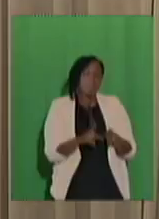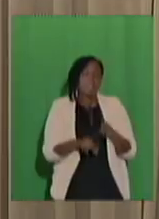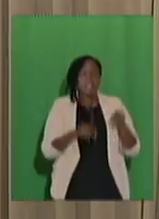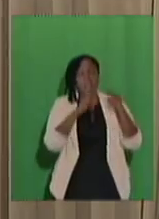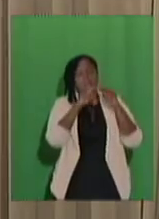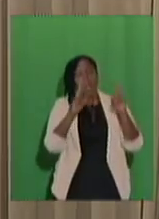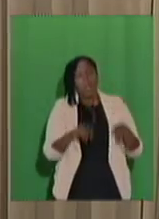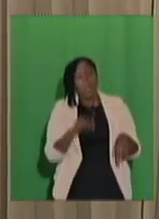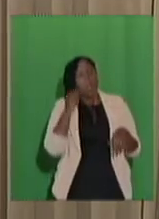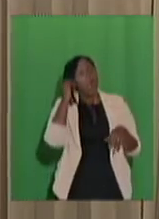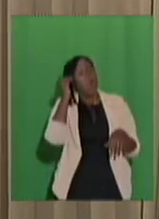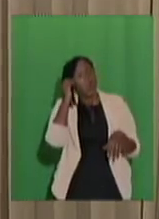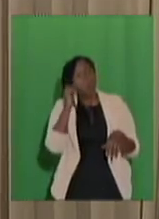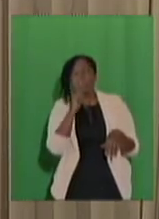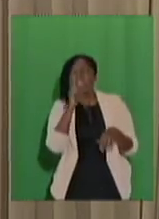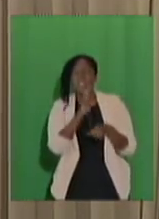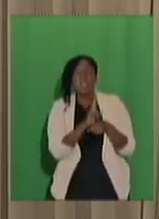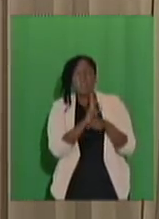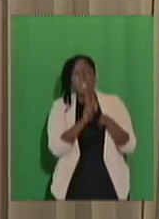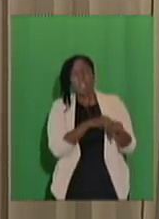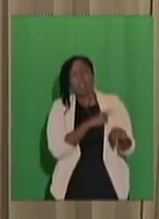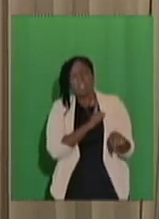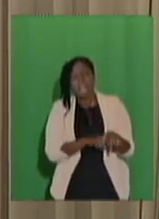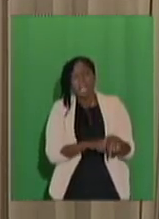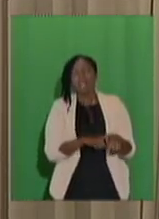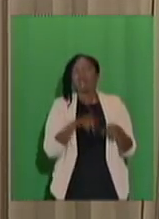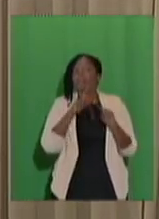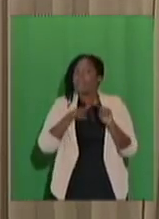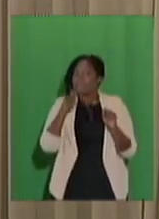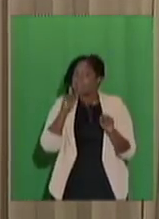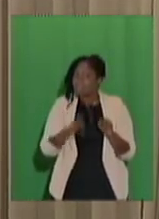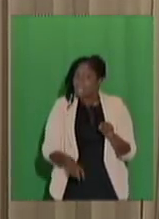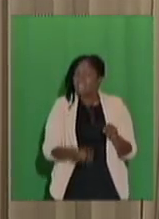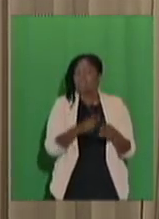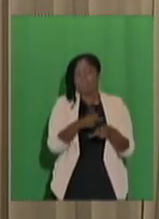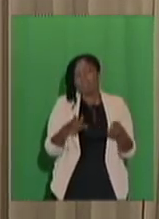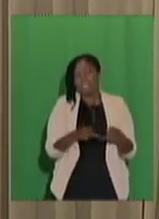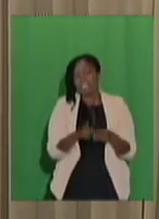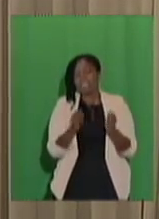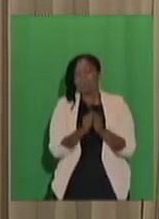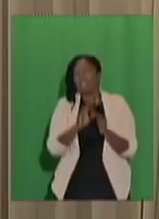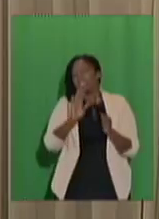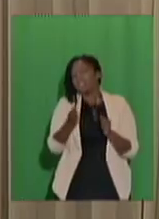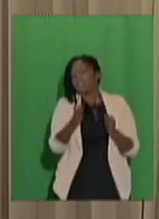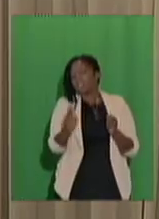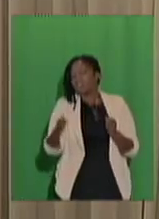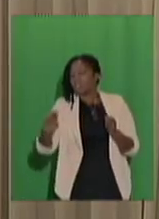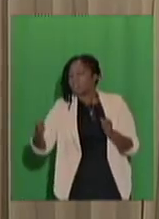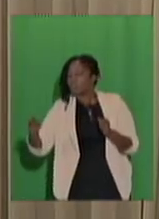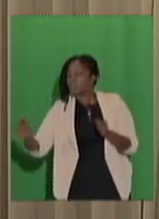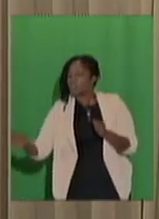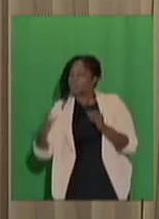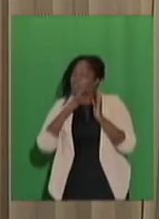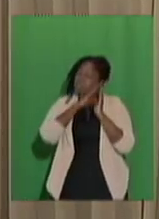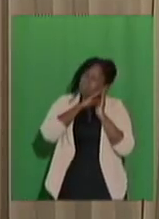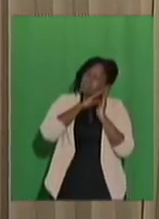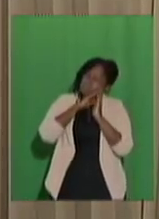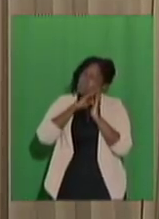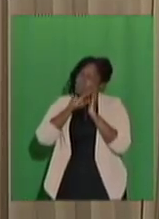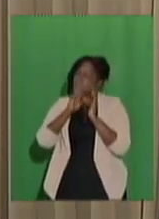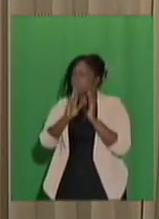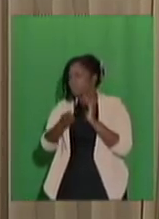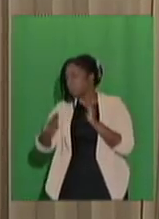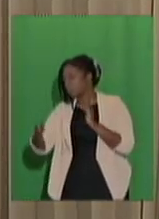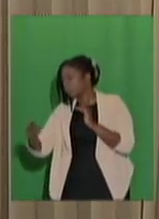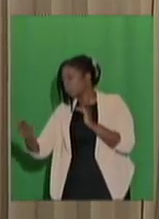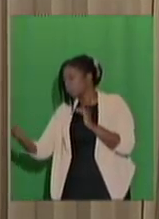we're looking at sort of dormitory-like facilities that can keep them separate and apart. Those are the kinds of facilities that would be best. As I said,